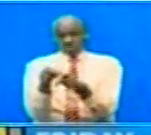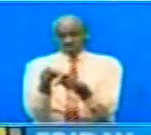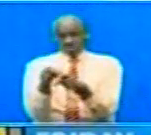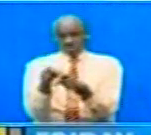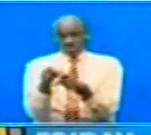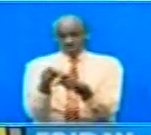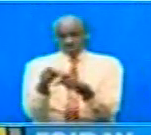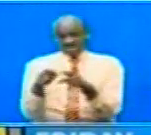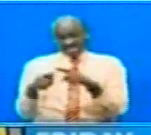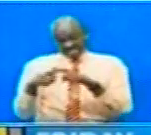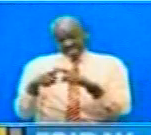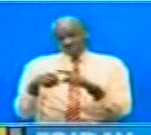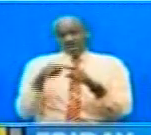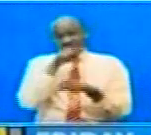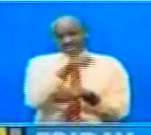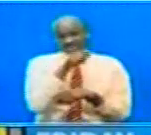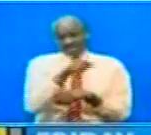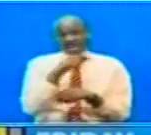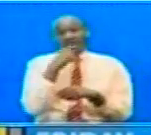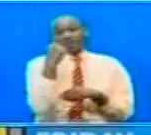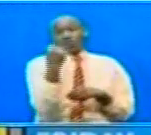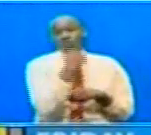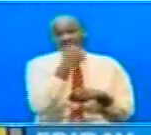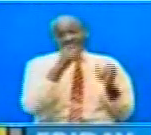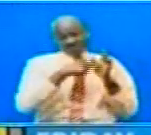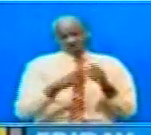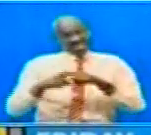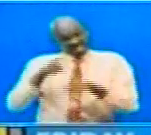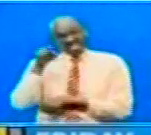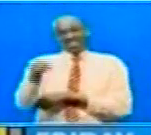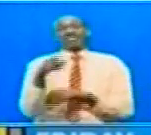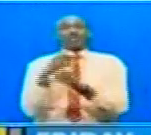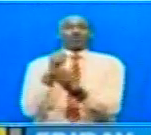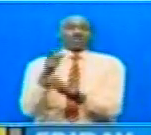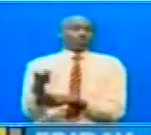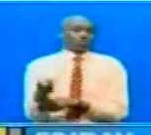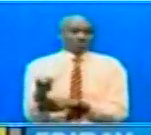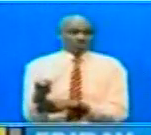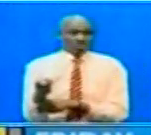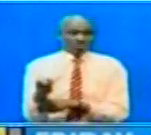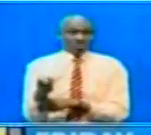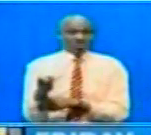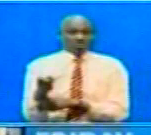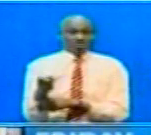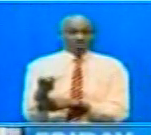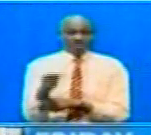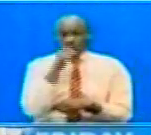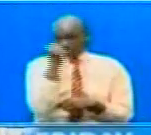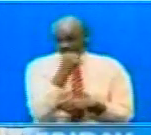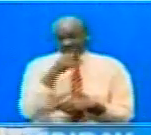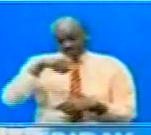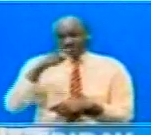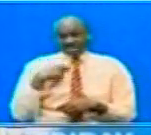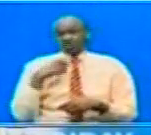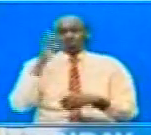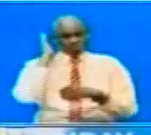killed in quotes by the miller, by Mumias Sugar Company, and such Mumias company started dealing